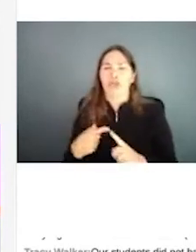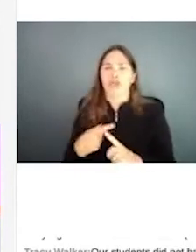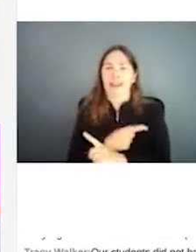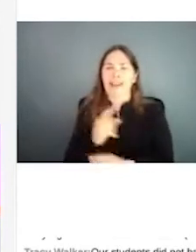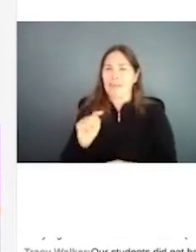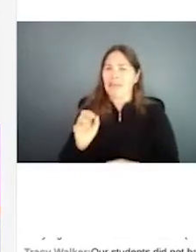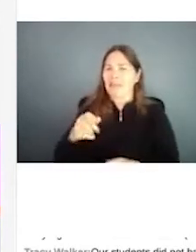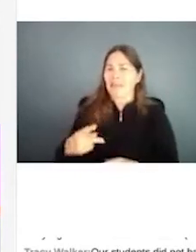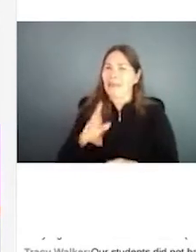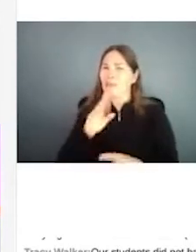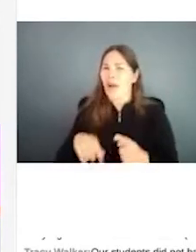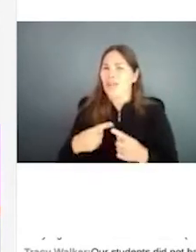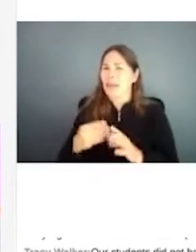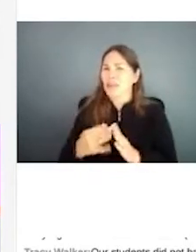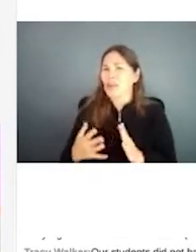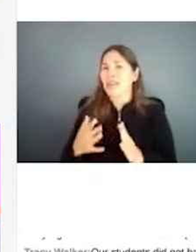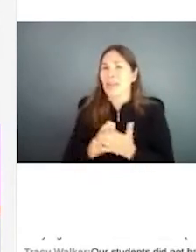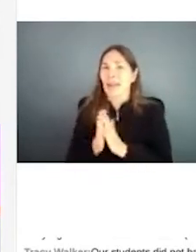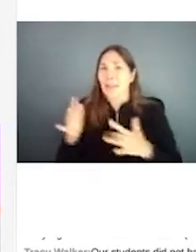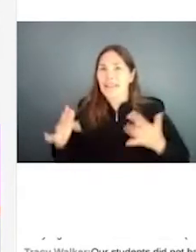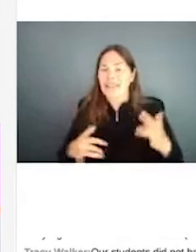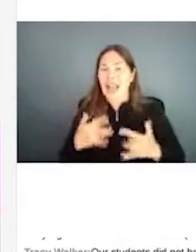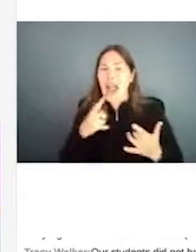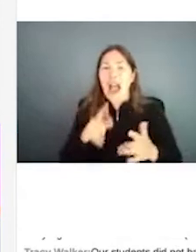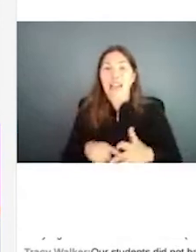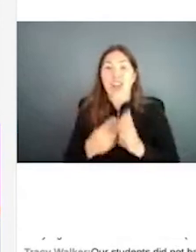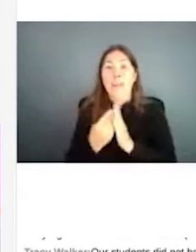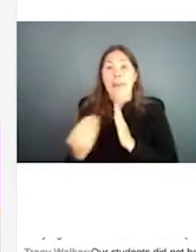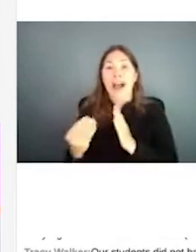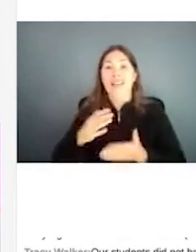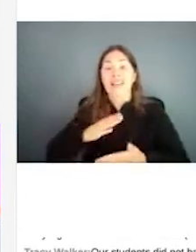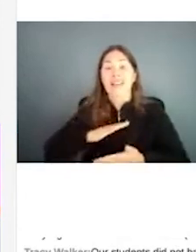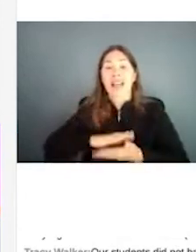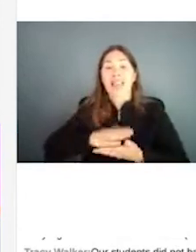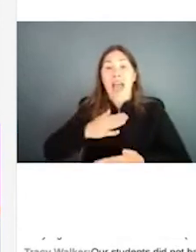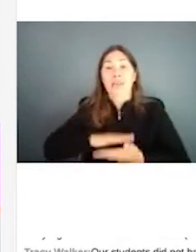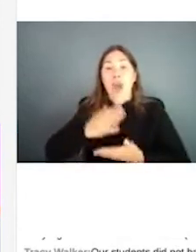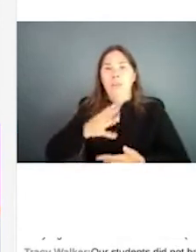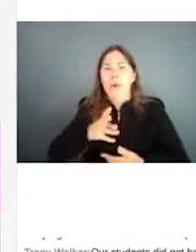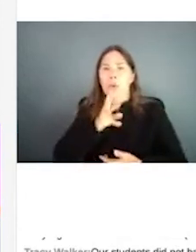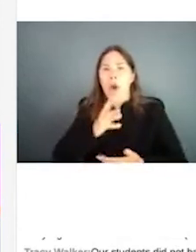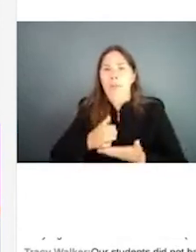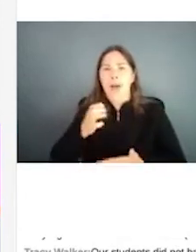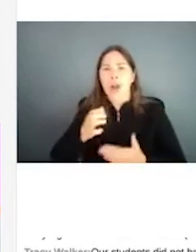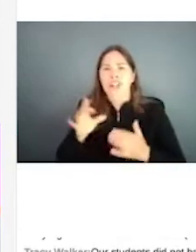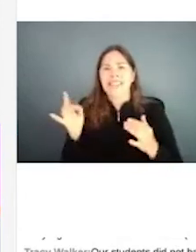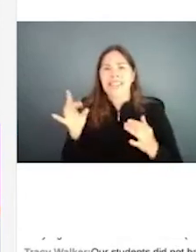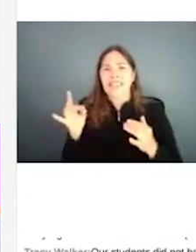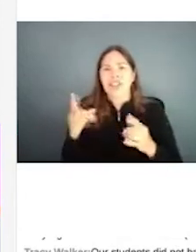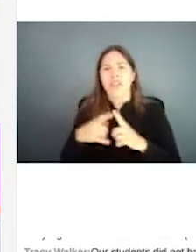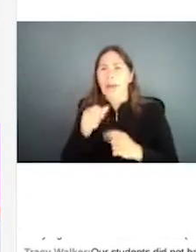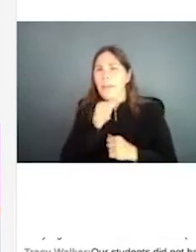talking about students getting excited. I've started buying these laptop water bottle stickers off of